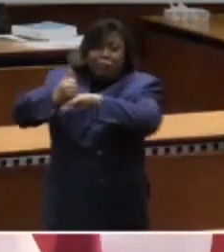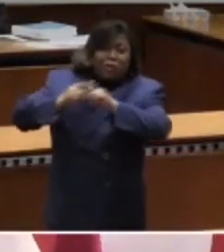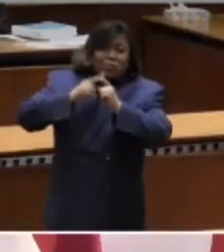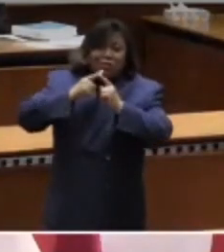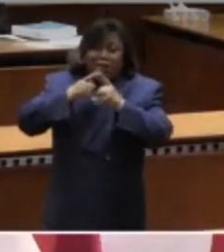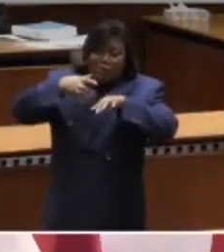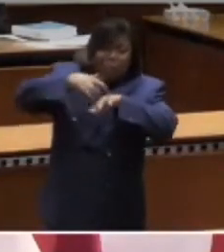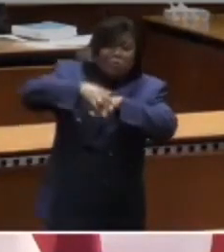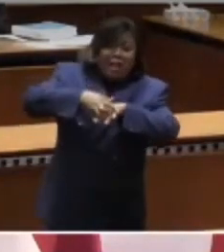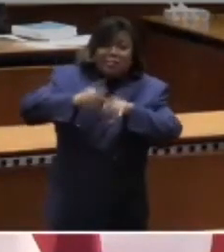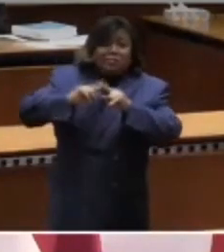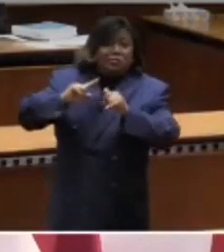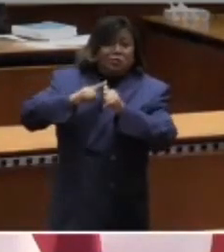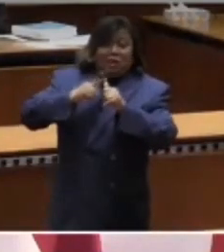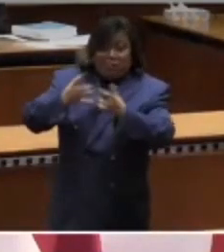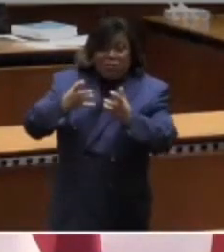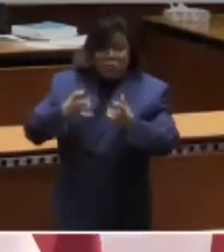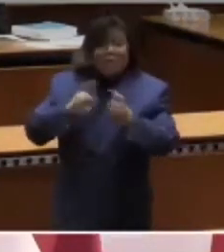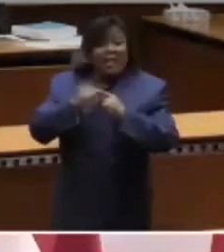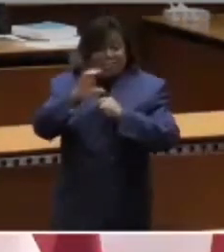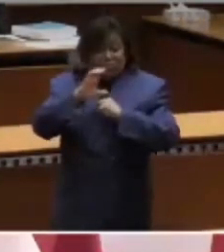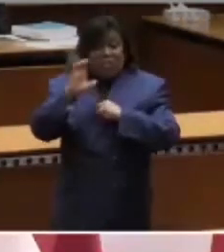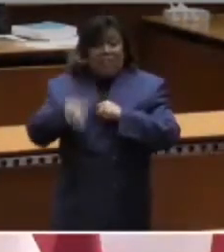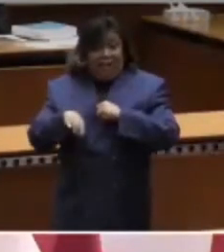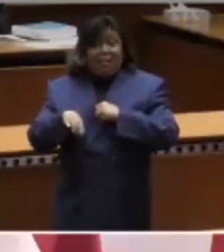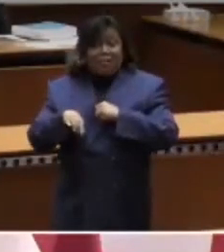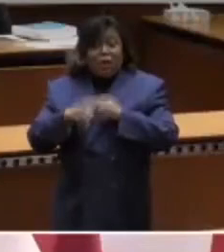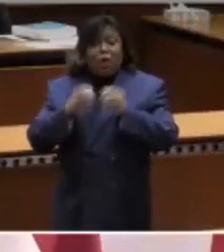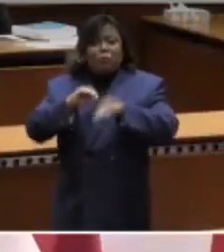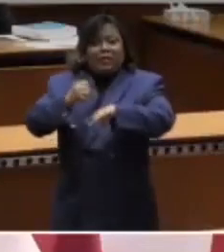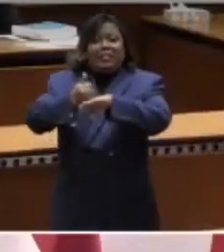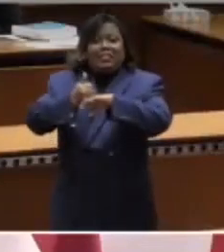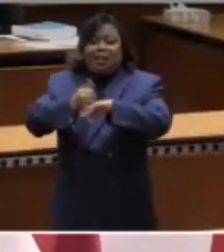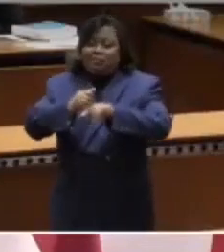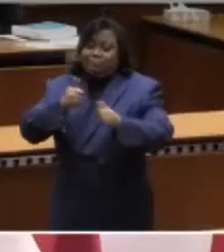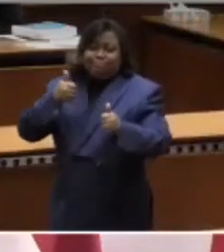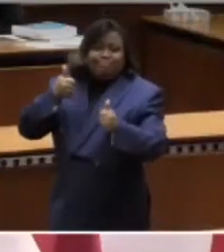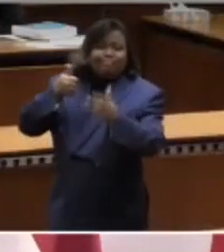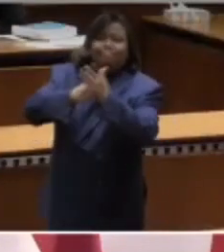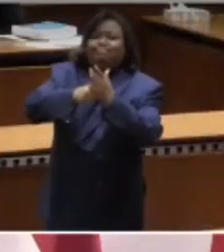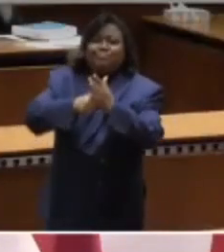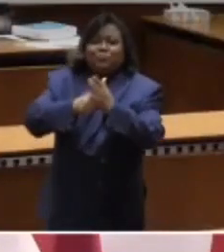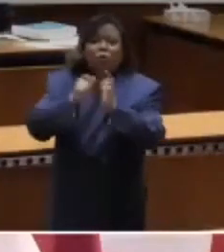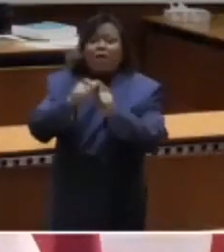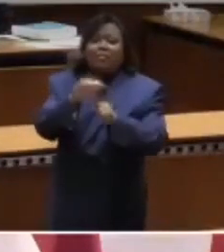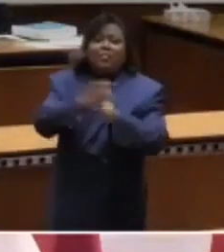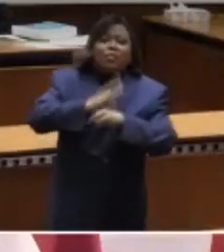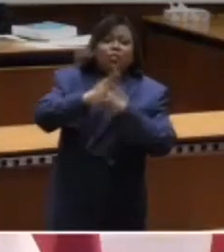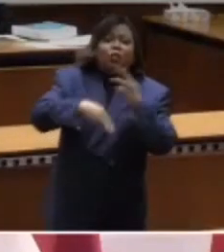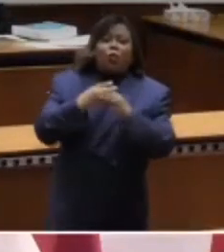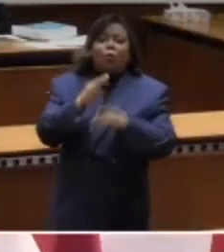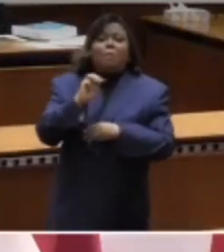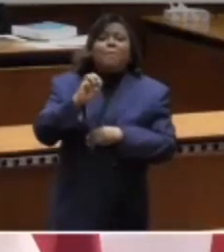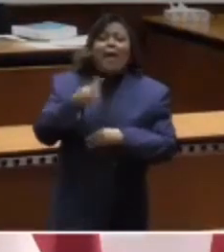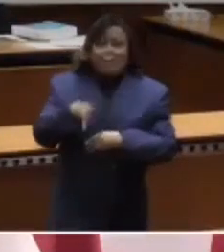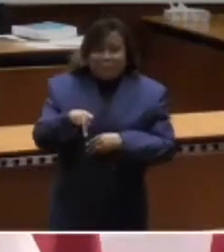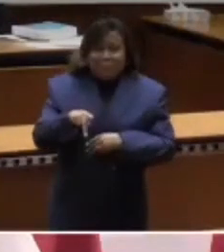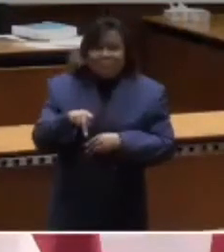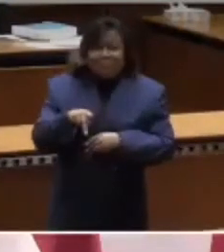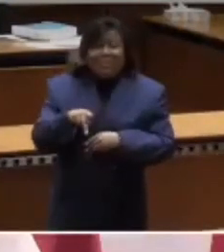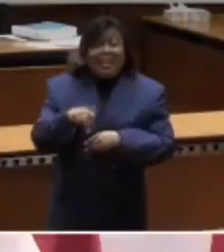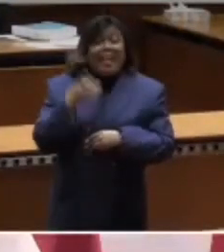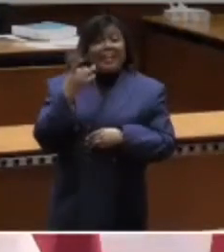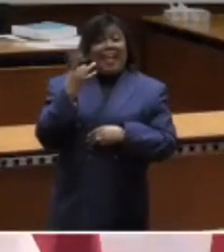prairie grass once stood. And Chicago put itself squarely on the global map.